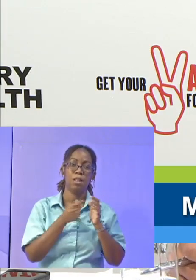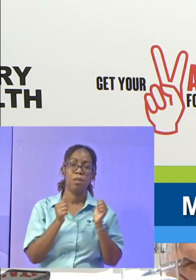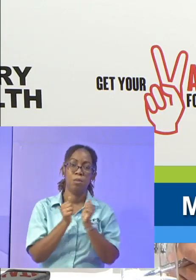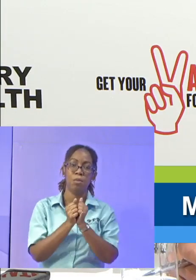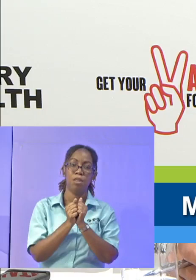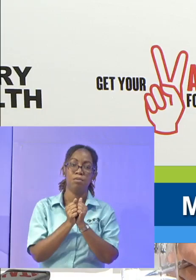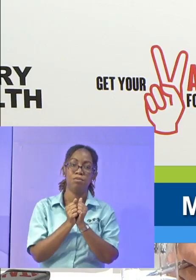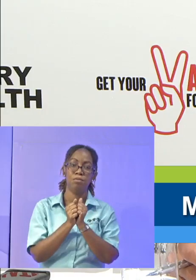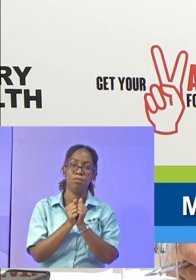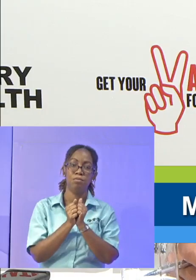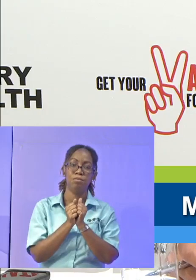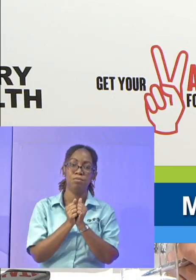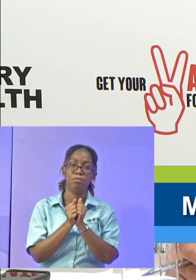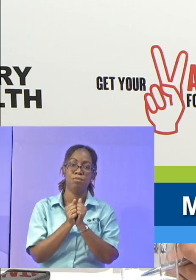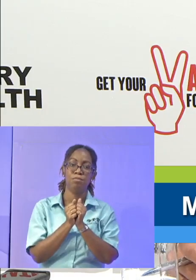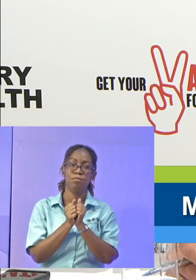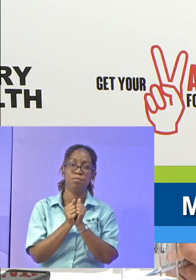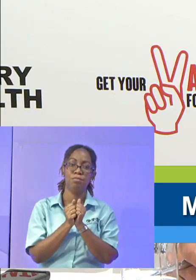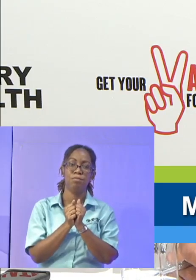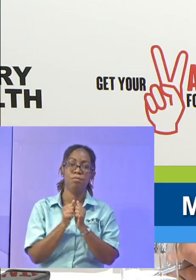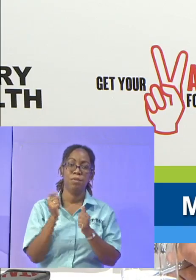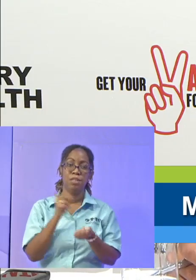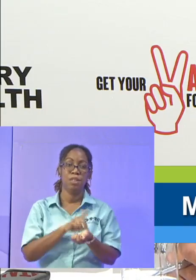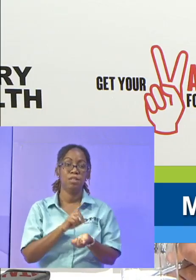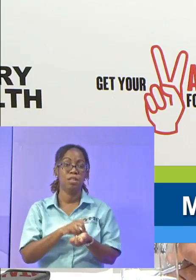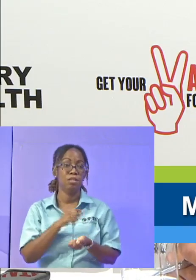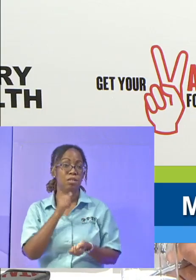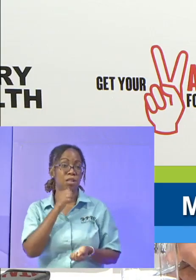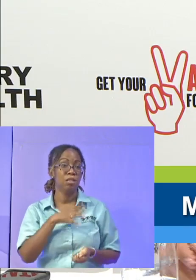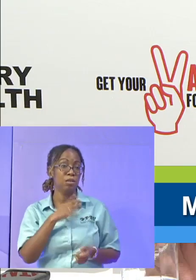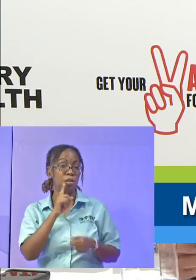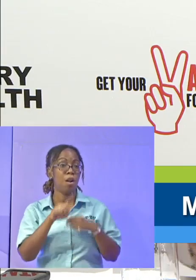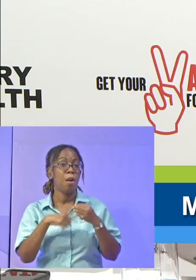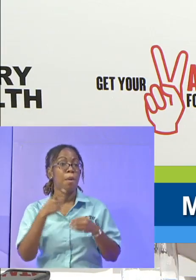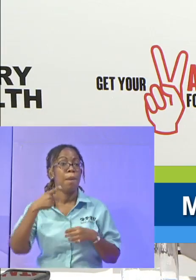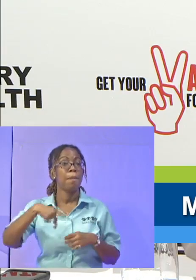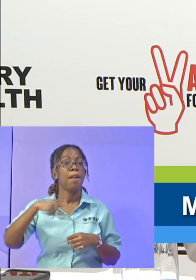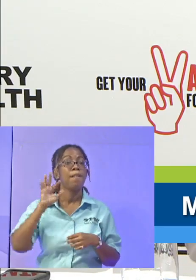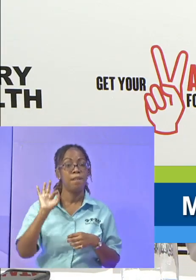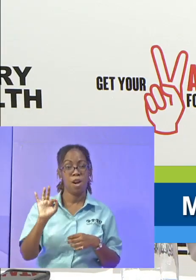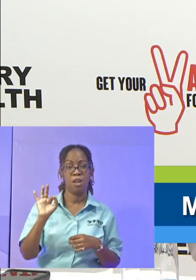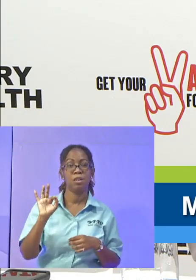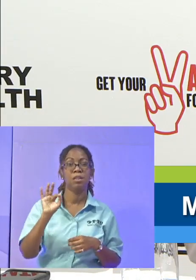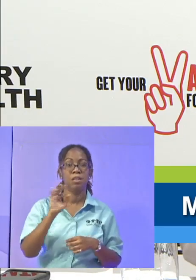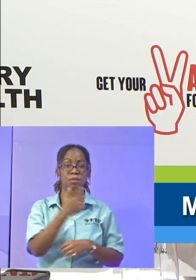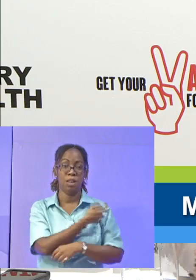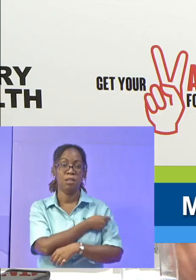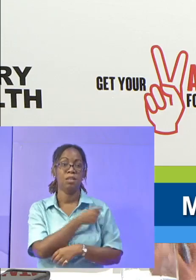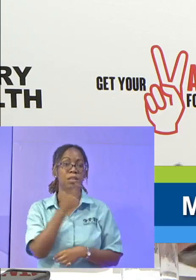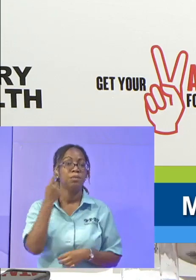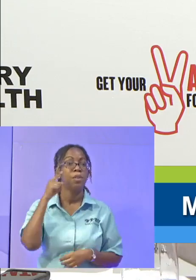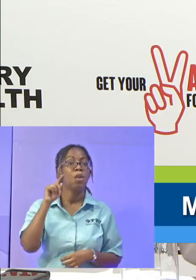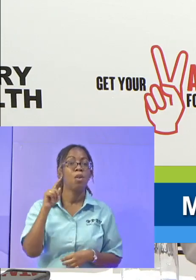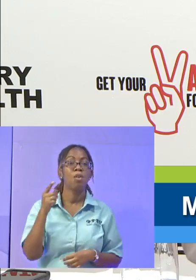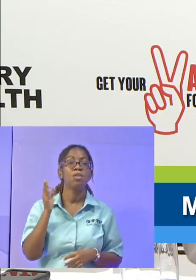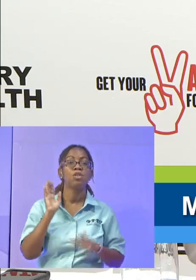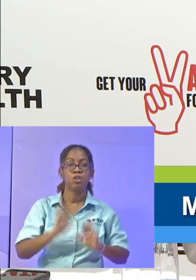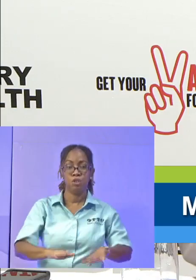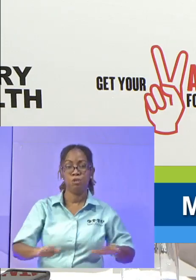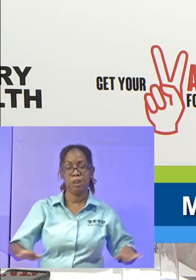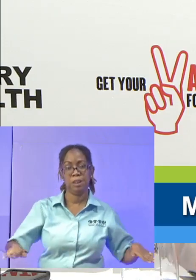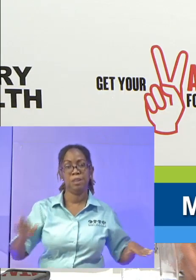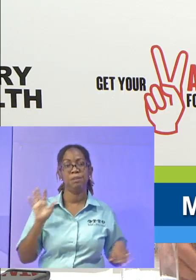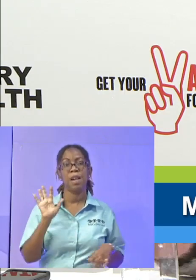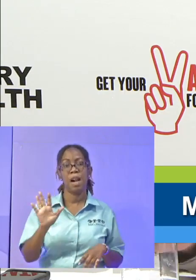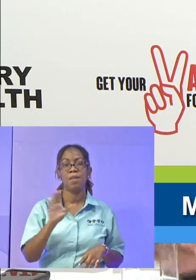where Dr. Exavor left off, with the Pfizer vaccines for the 5 to 11. We had come to you last